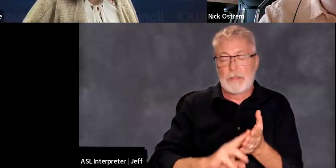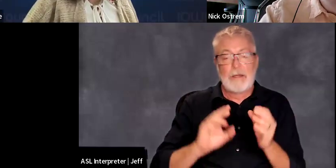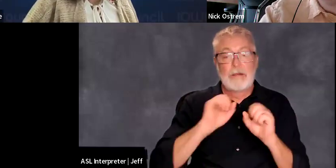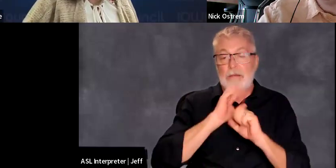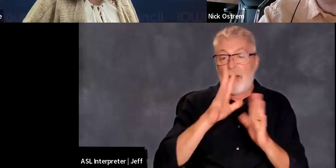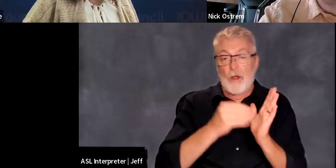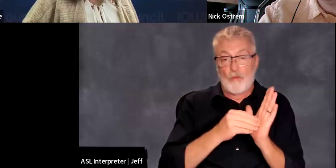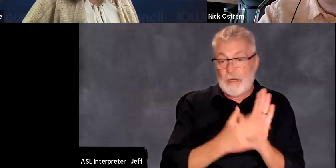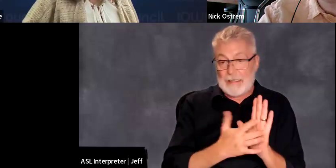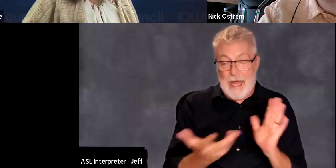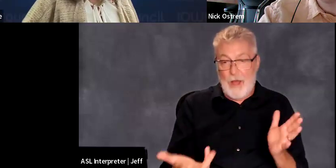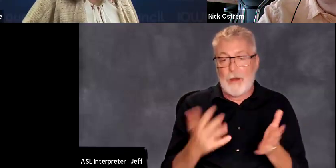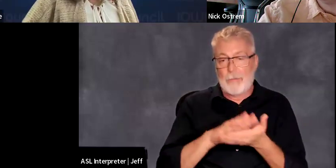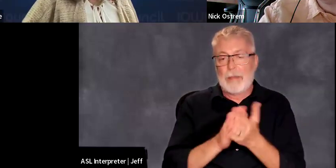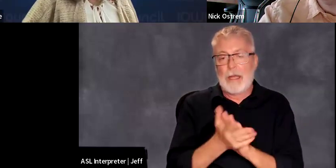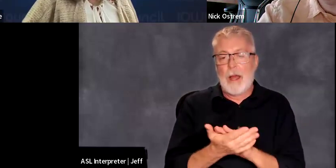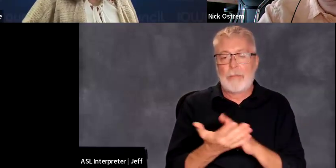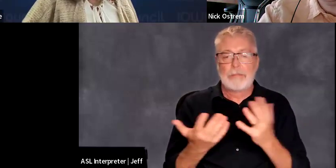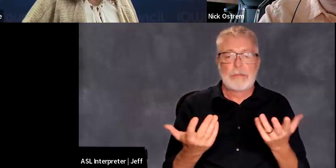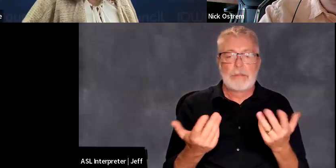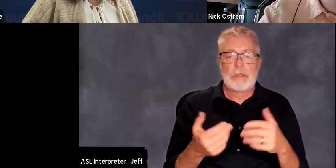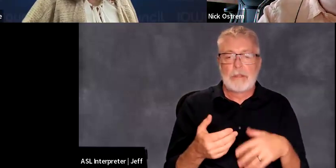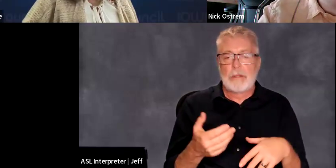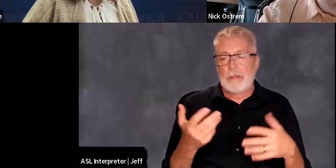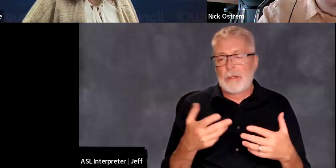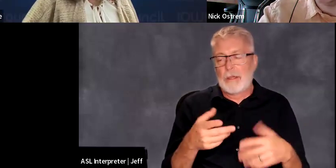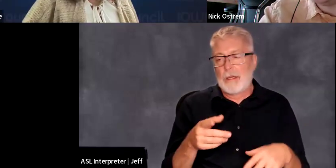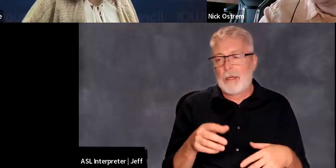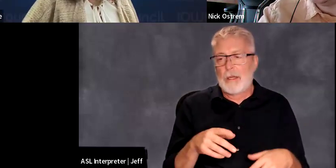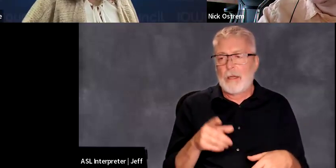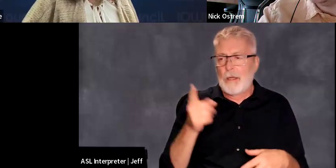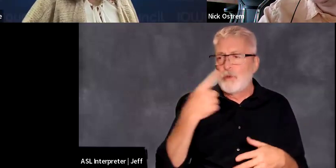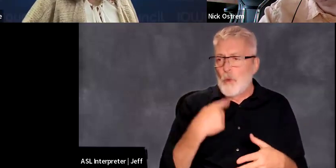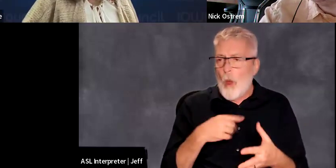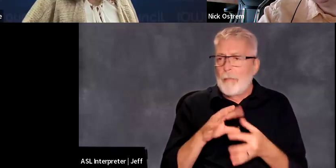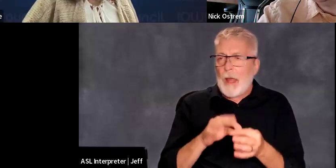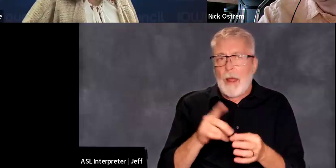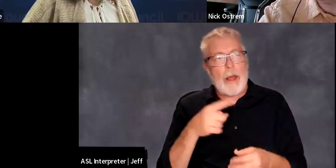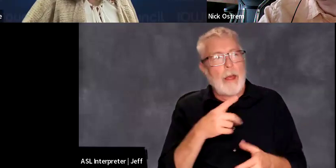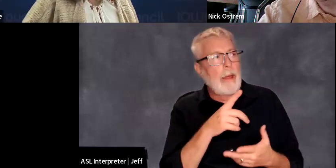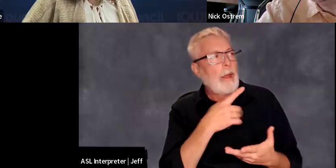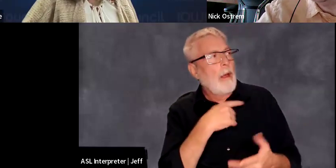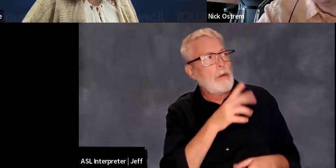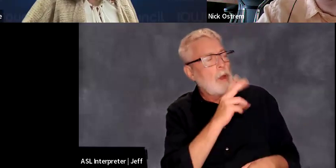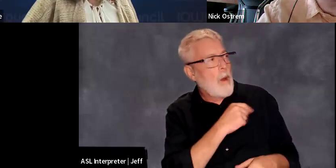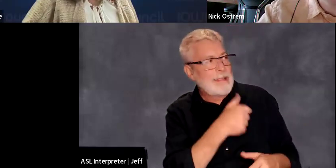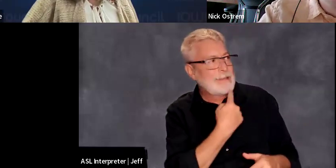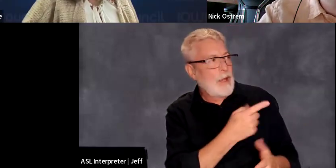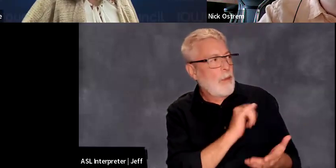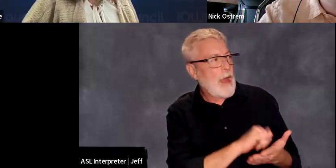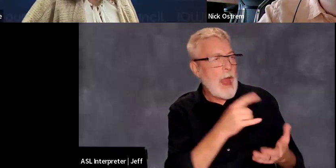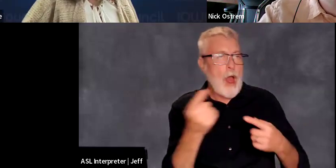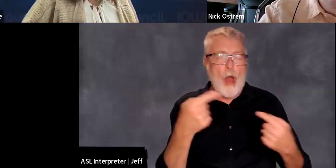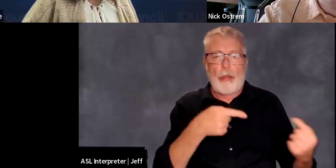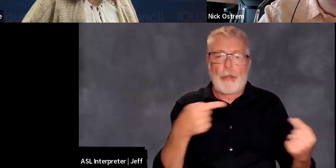down, it becomes sort of a, he said, she said situation. And those, are much